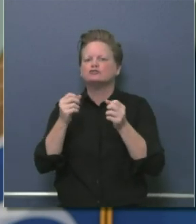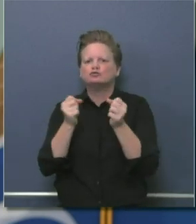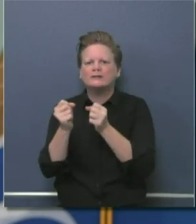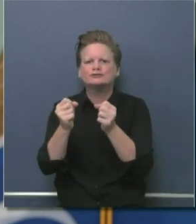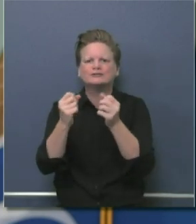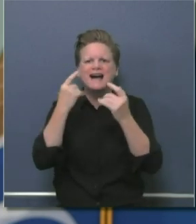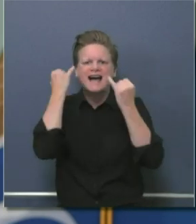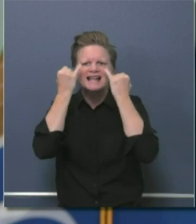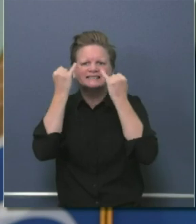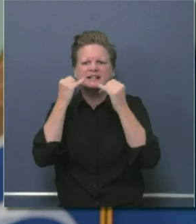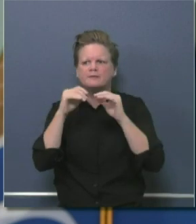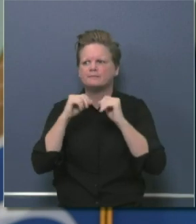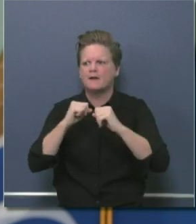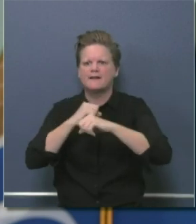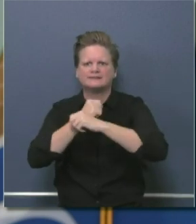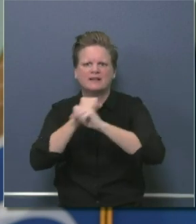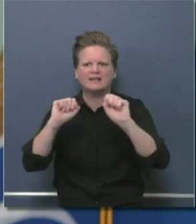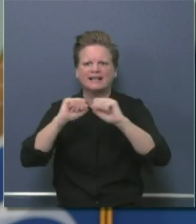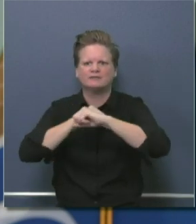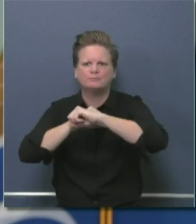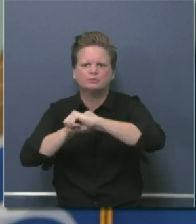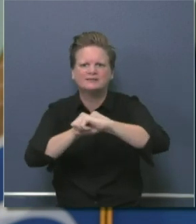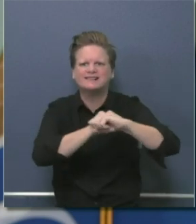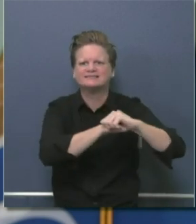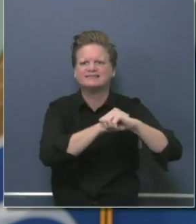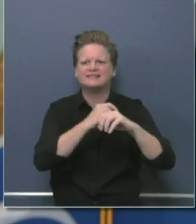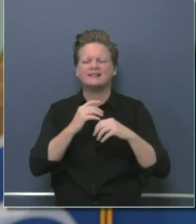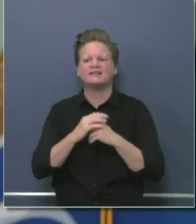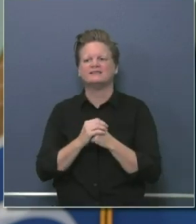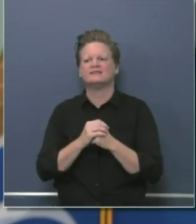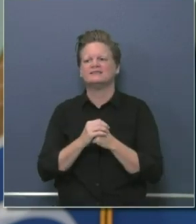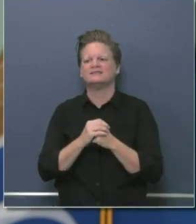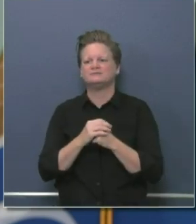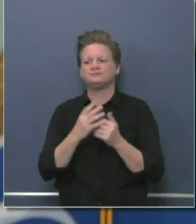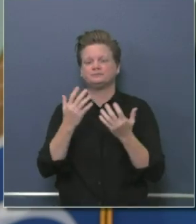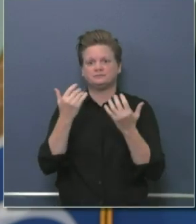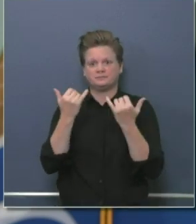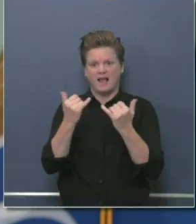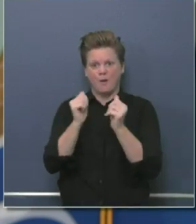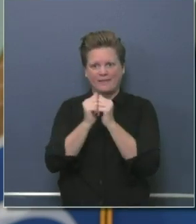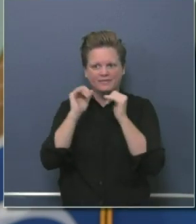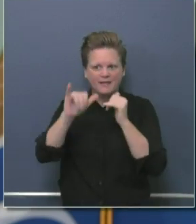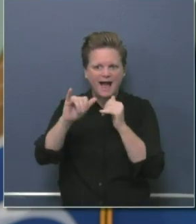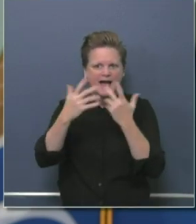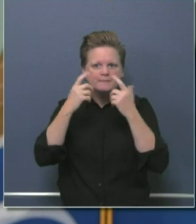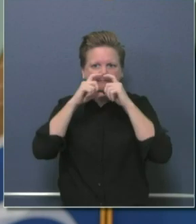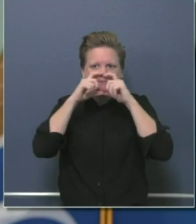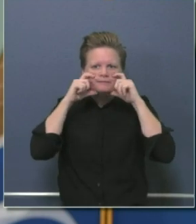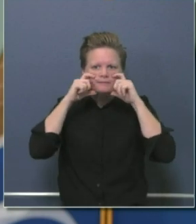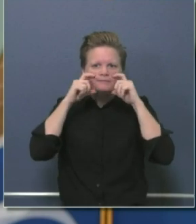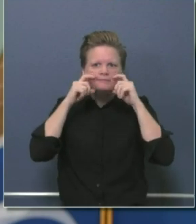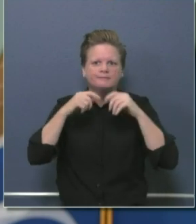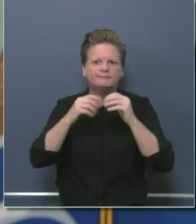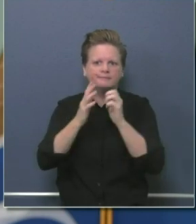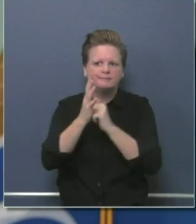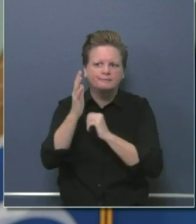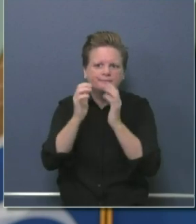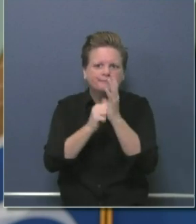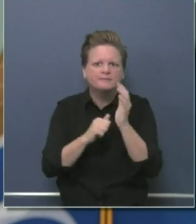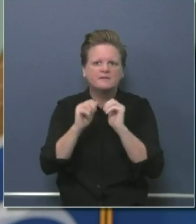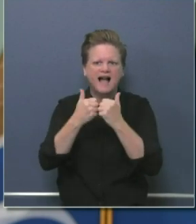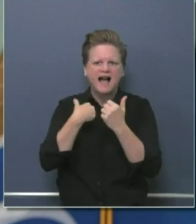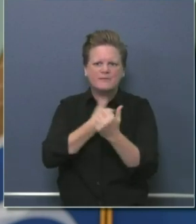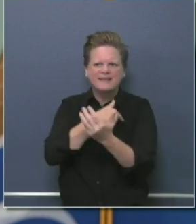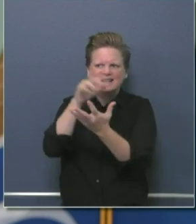opened up the doors, as you know, on PPE, even more broadly. We've been talking to other governors,